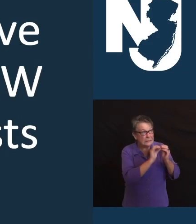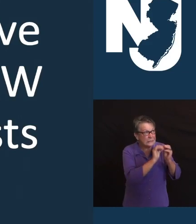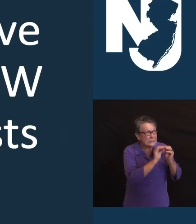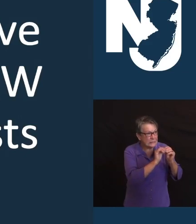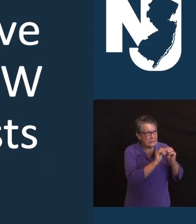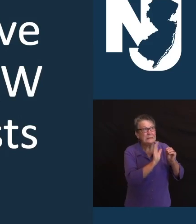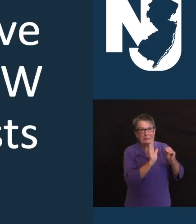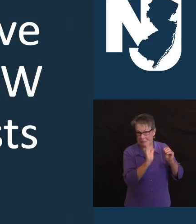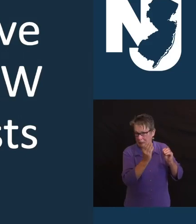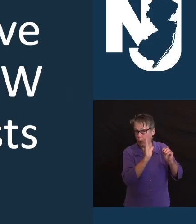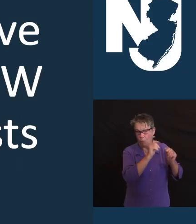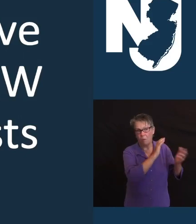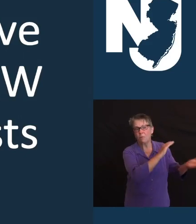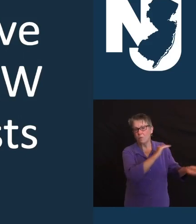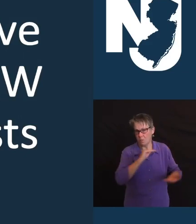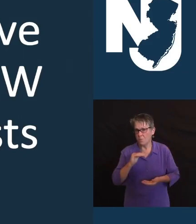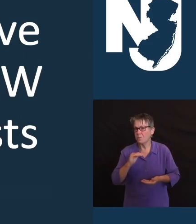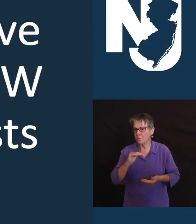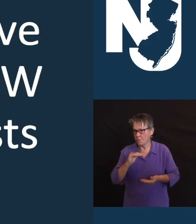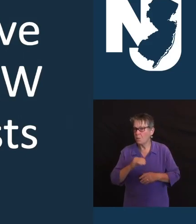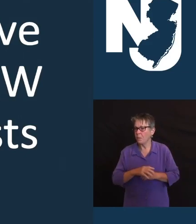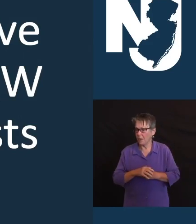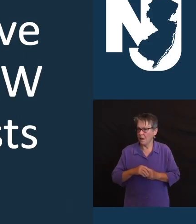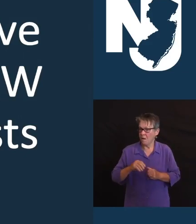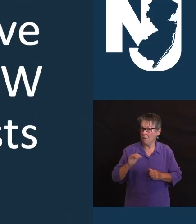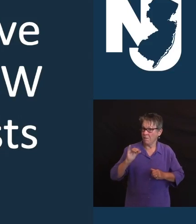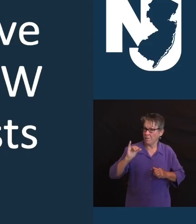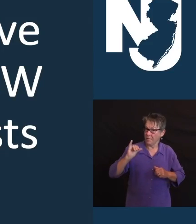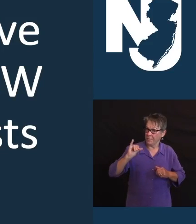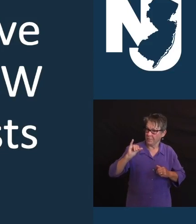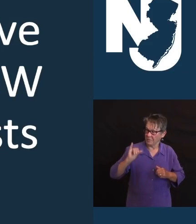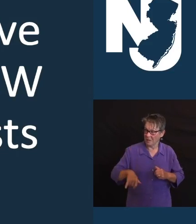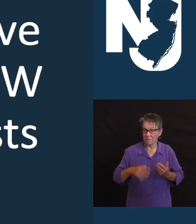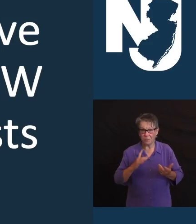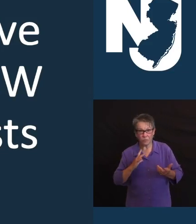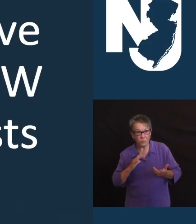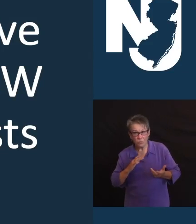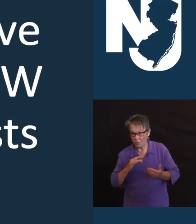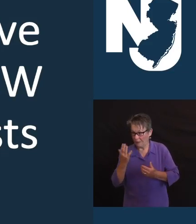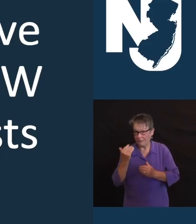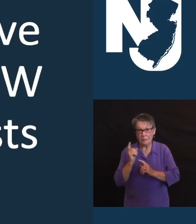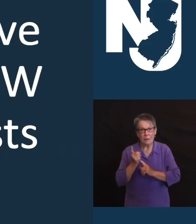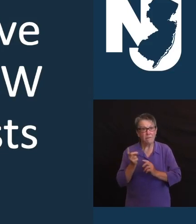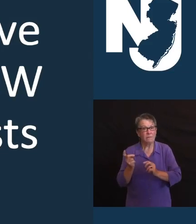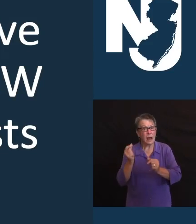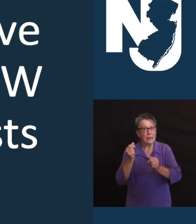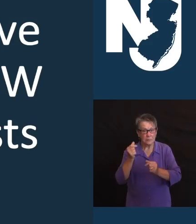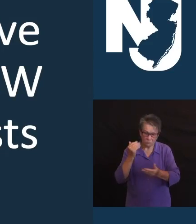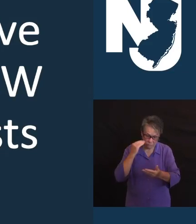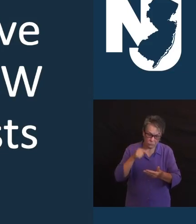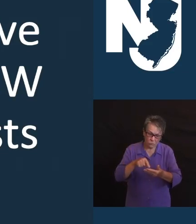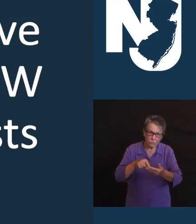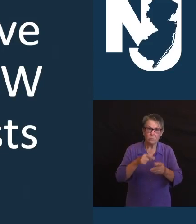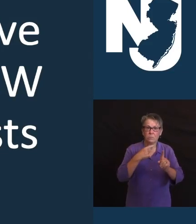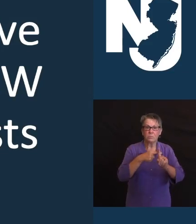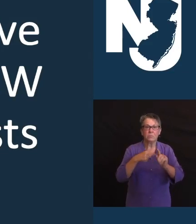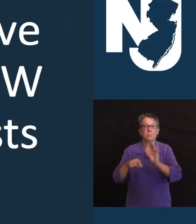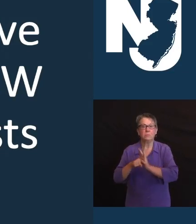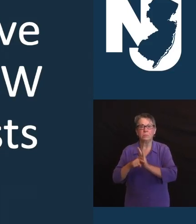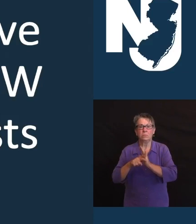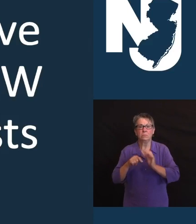15 minutes with a very easy nasal swab as opposed to the straight up turn